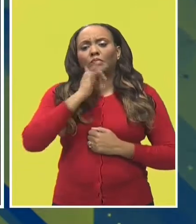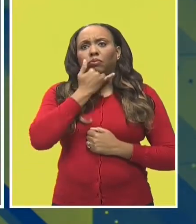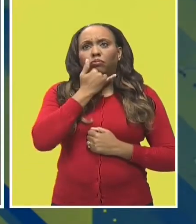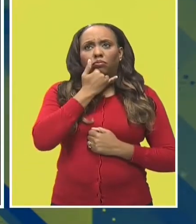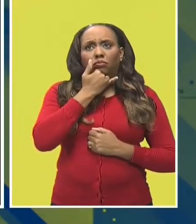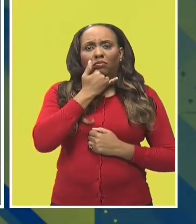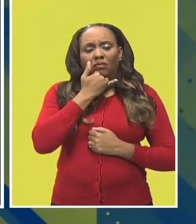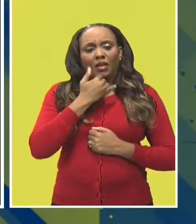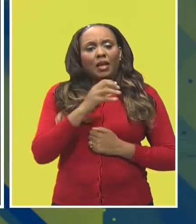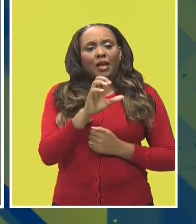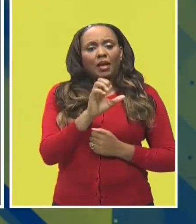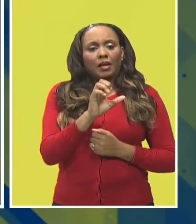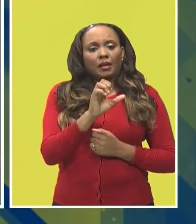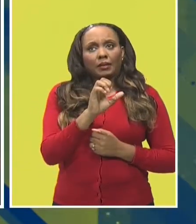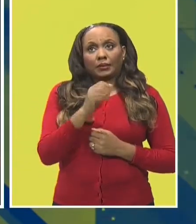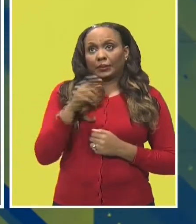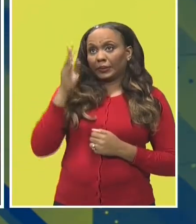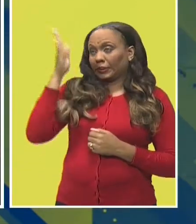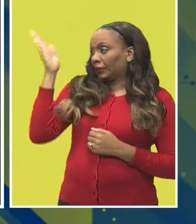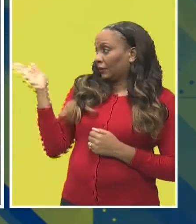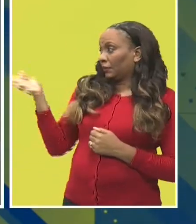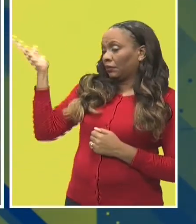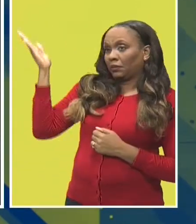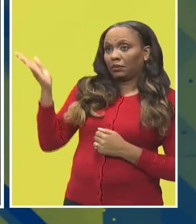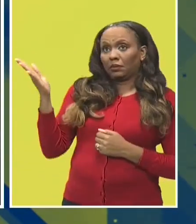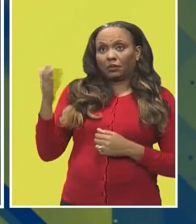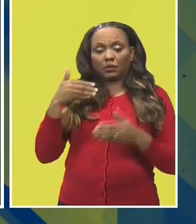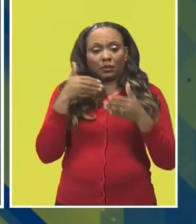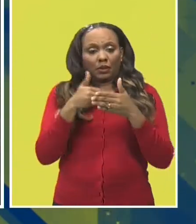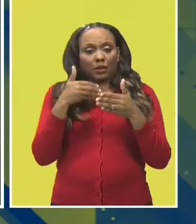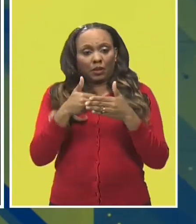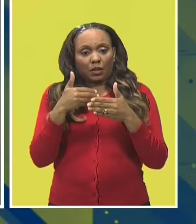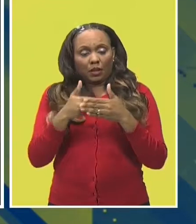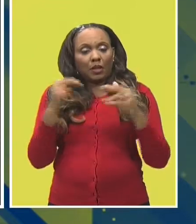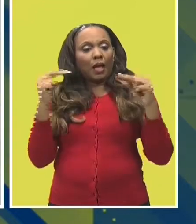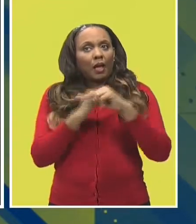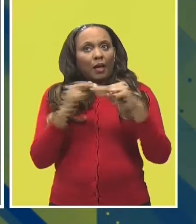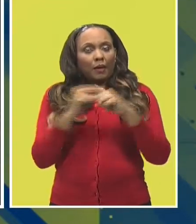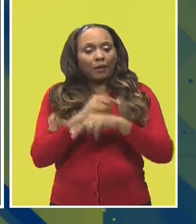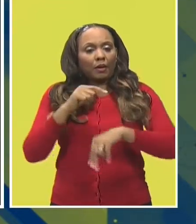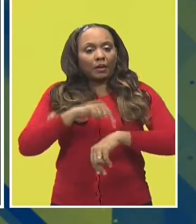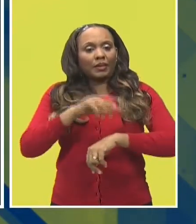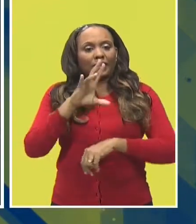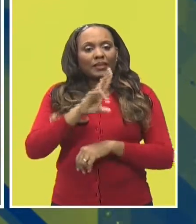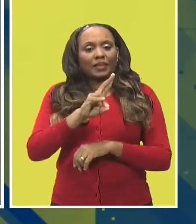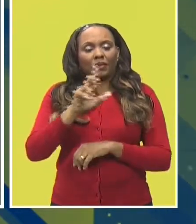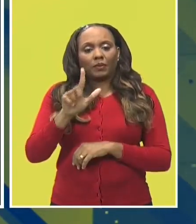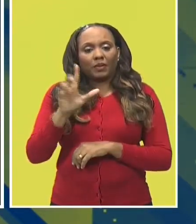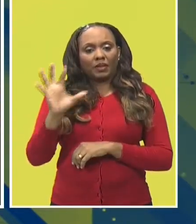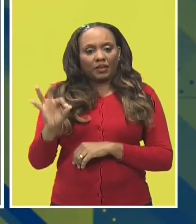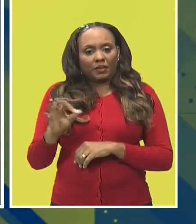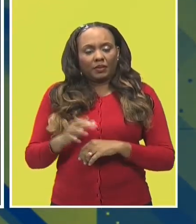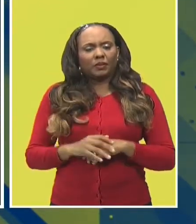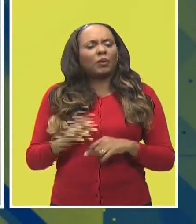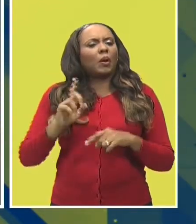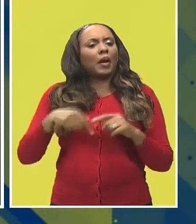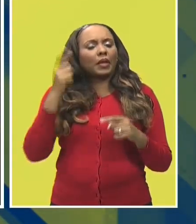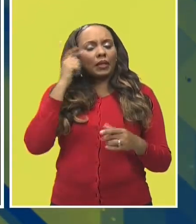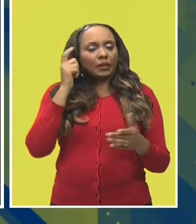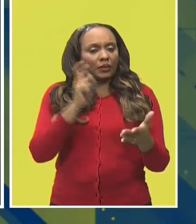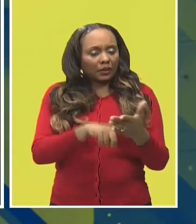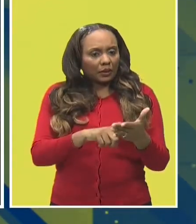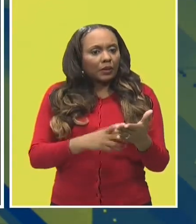at a substation adjacent to the Spring Garden power plant at 7:29 a.m. And after it was identified